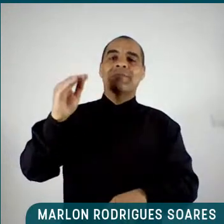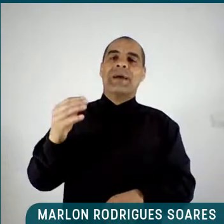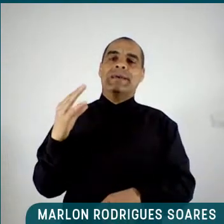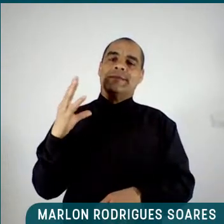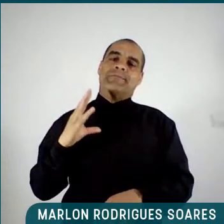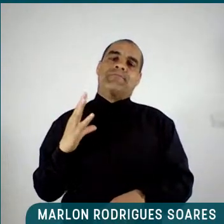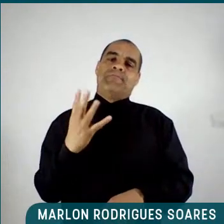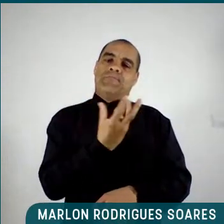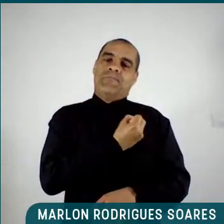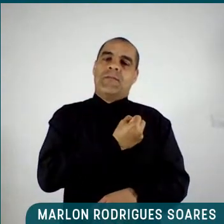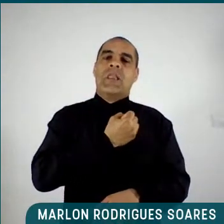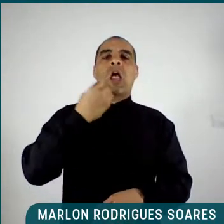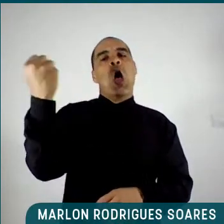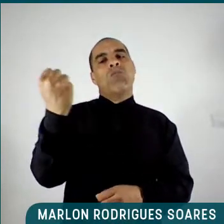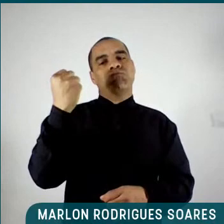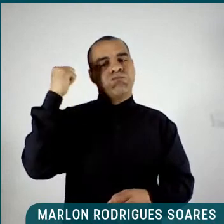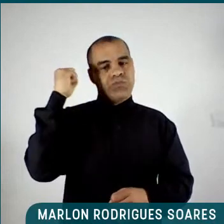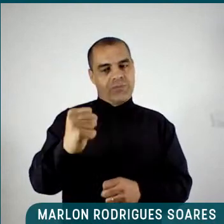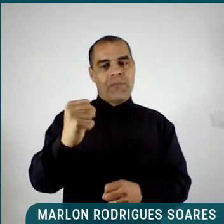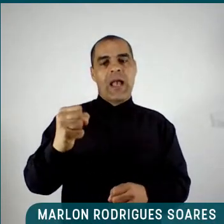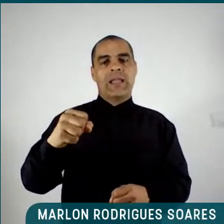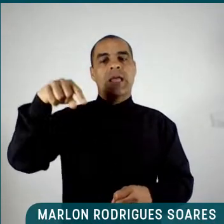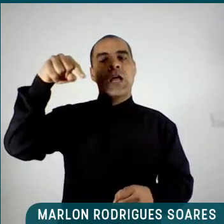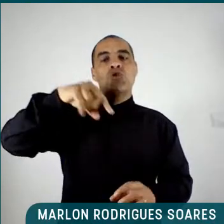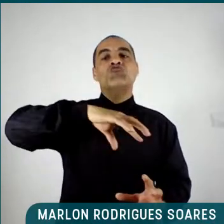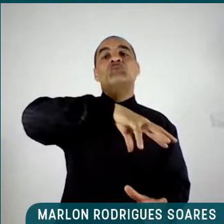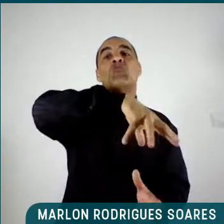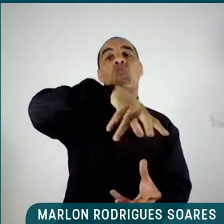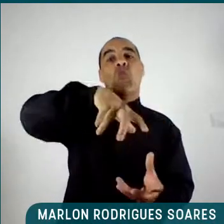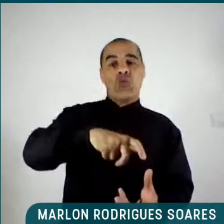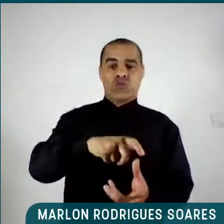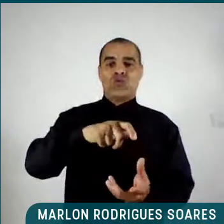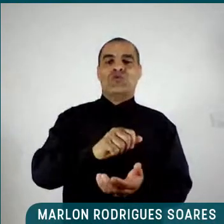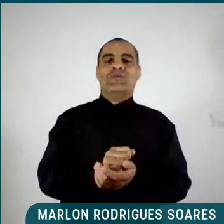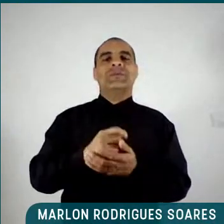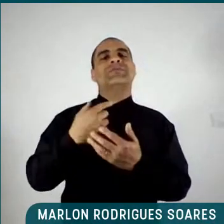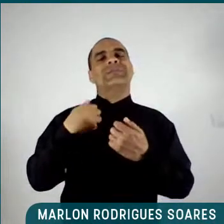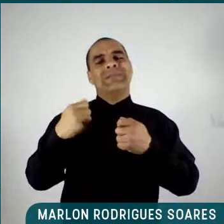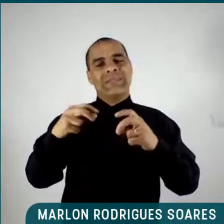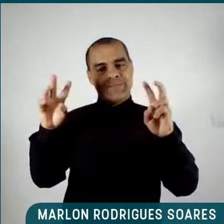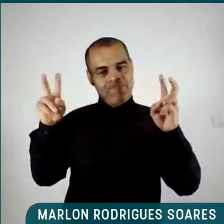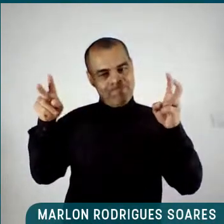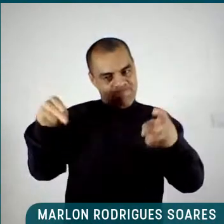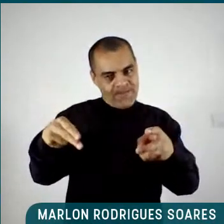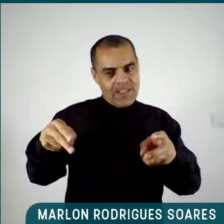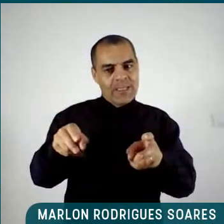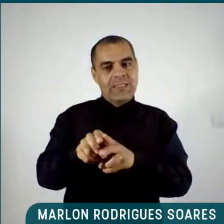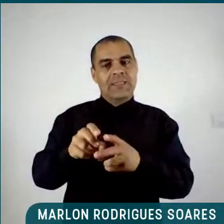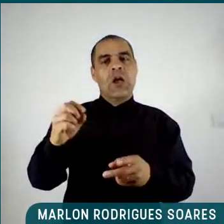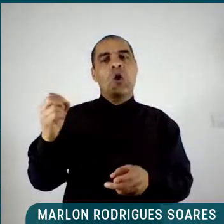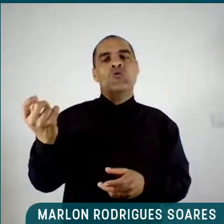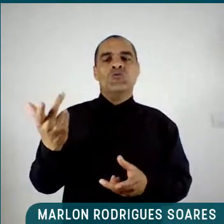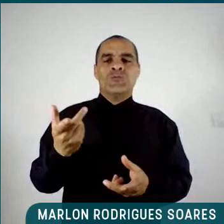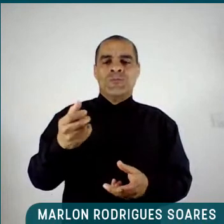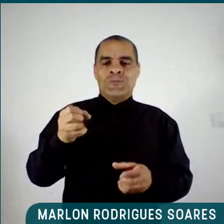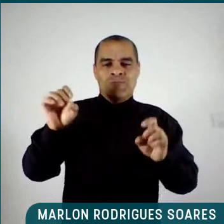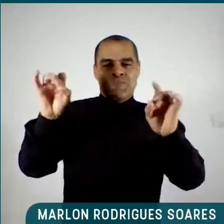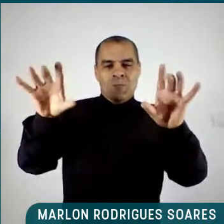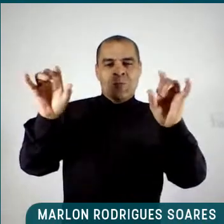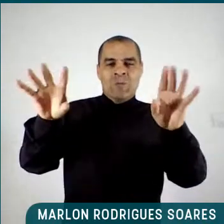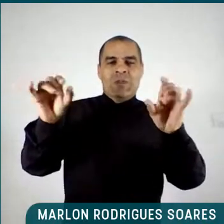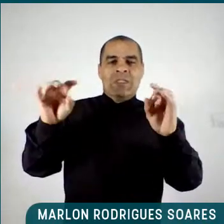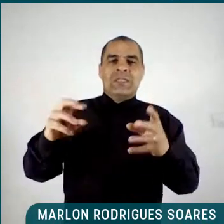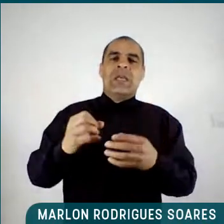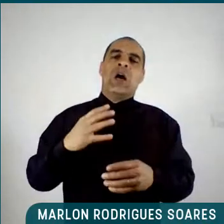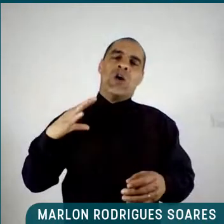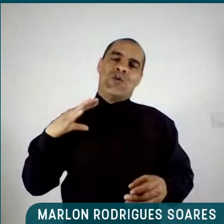killed the highest number of transsexual women in Brazil. And of course,